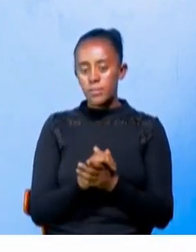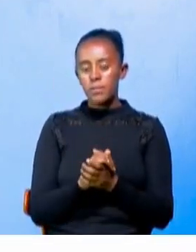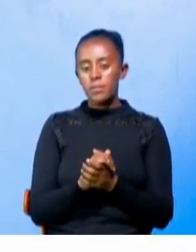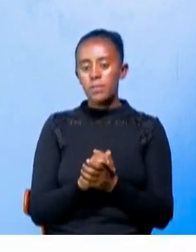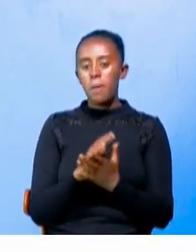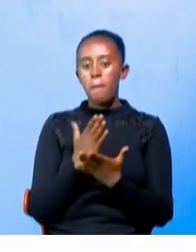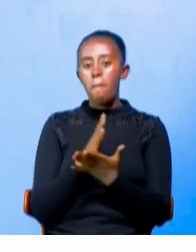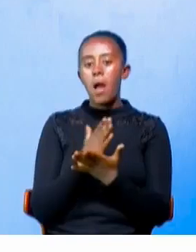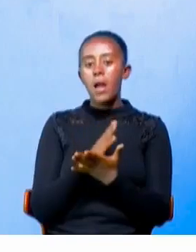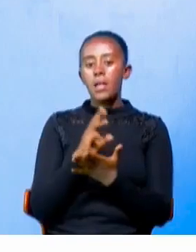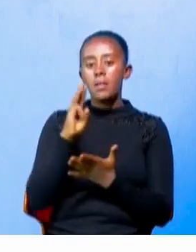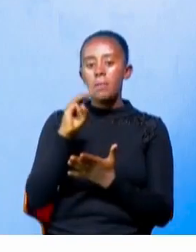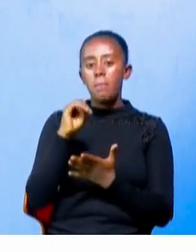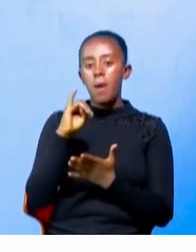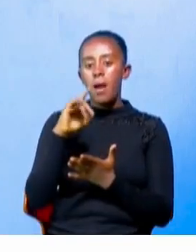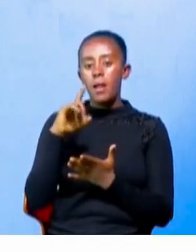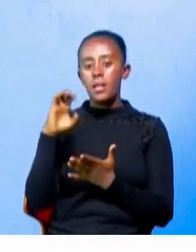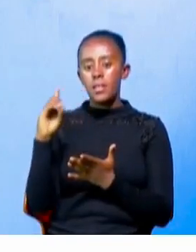mild.